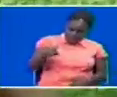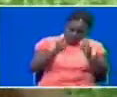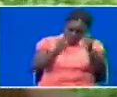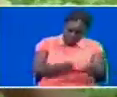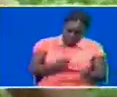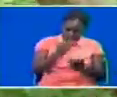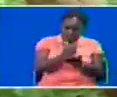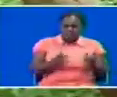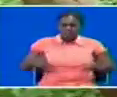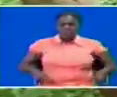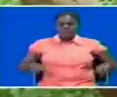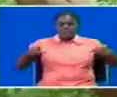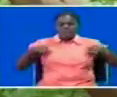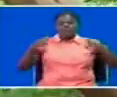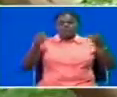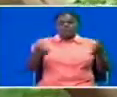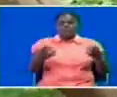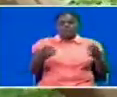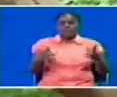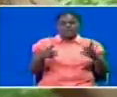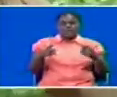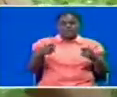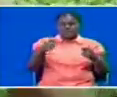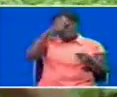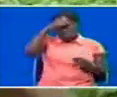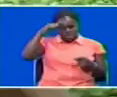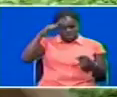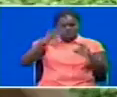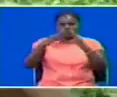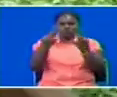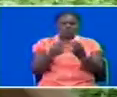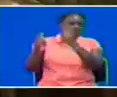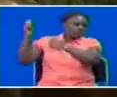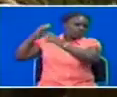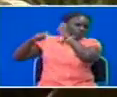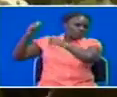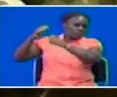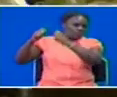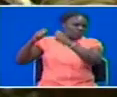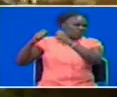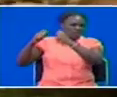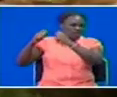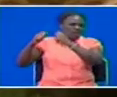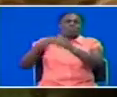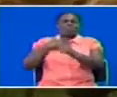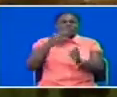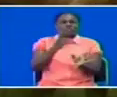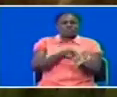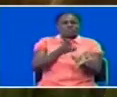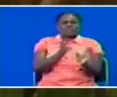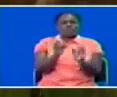of their daily lives, many ethnic Maasai families, traditional herders, are reluctant to participate